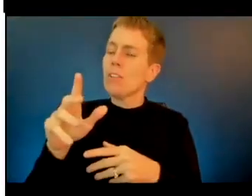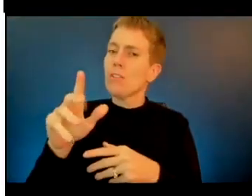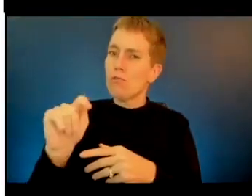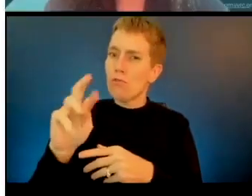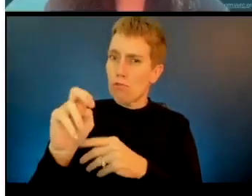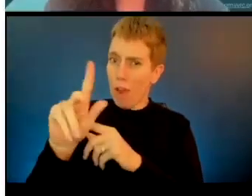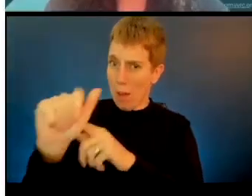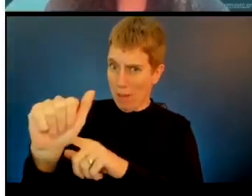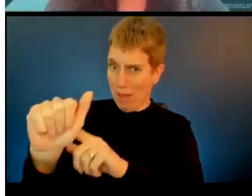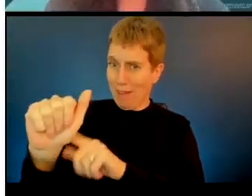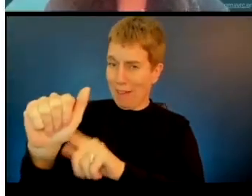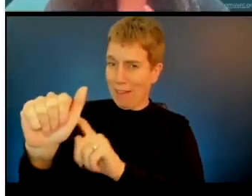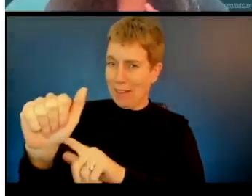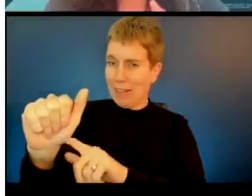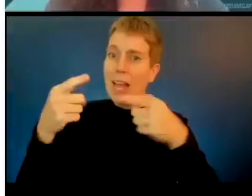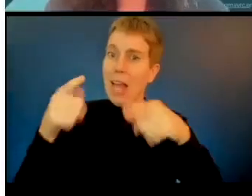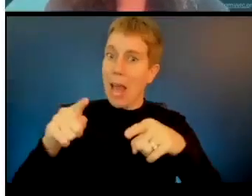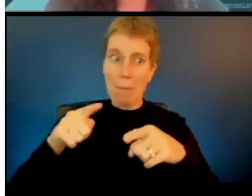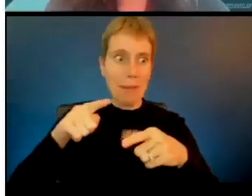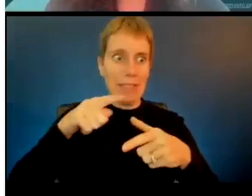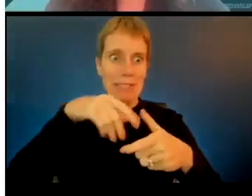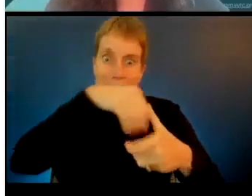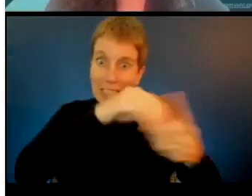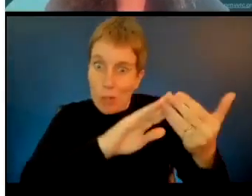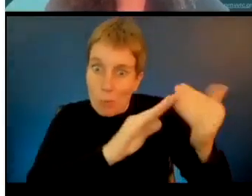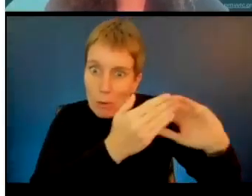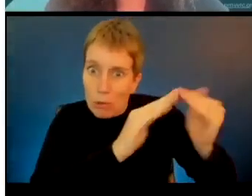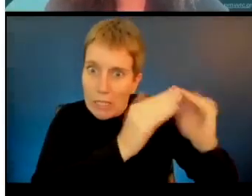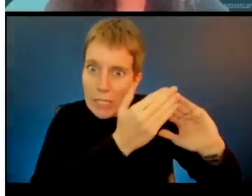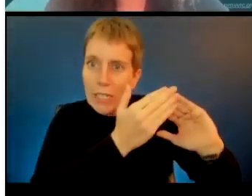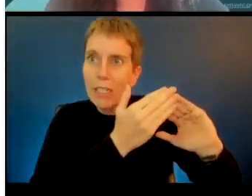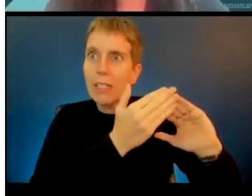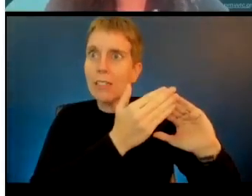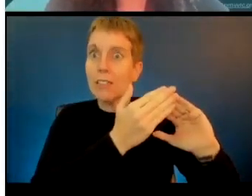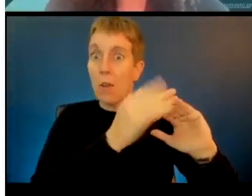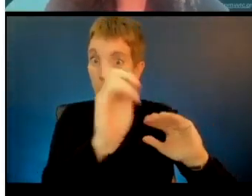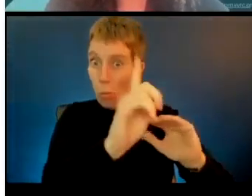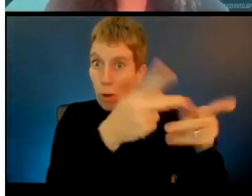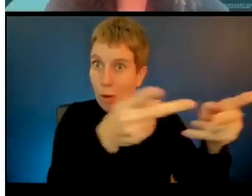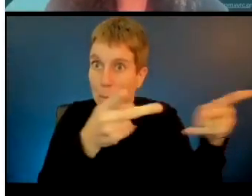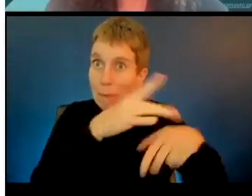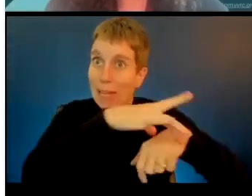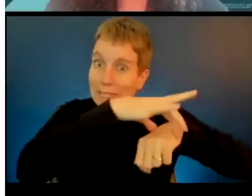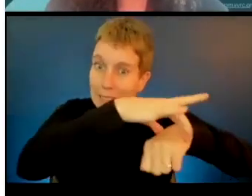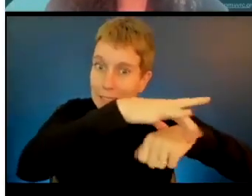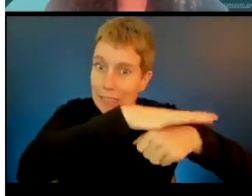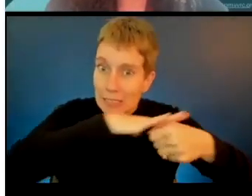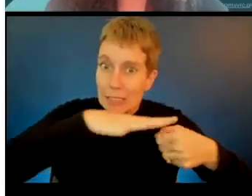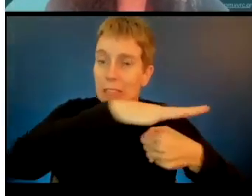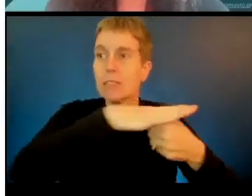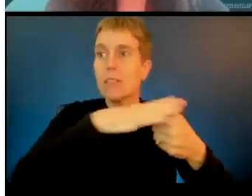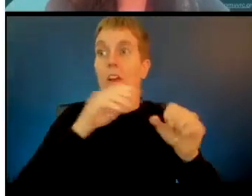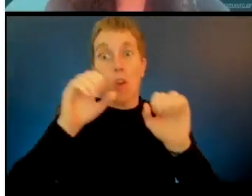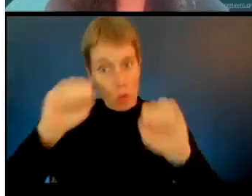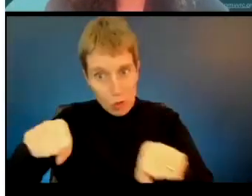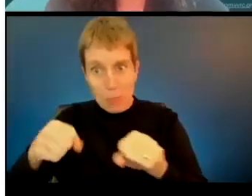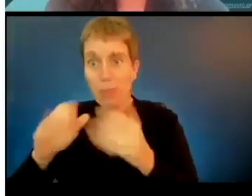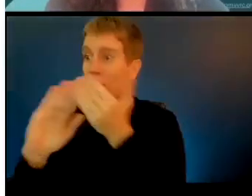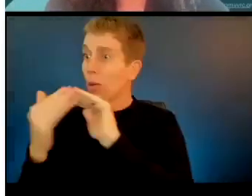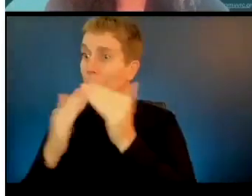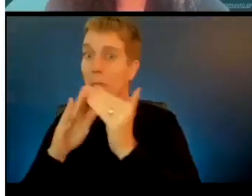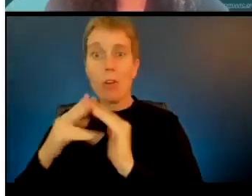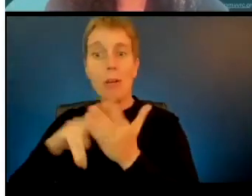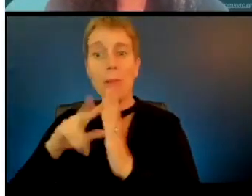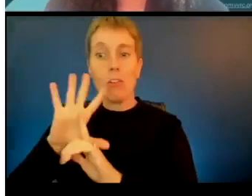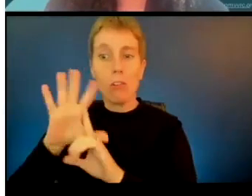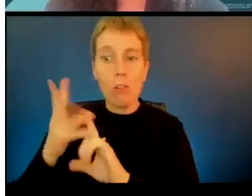geography, neighborhoods, could be the community of shared identity or ethnicity or experience, or places of